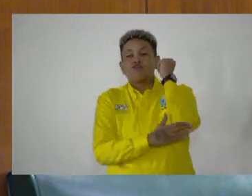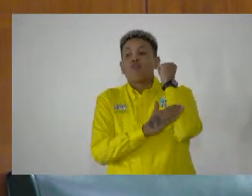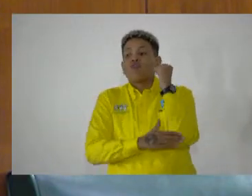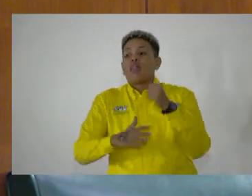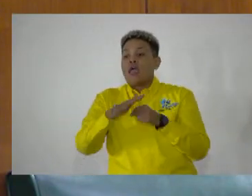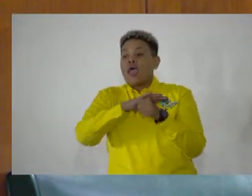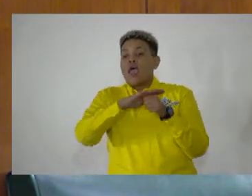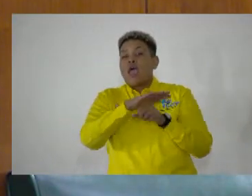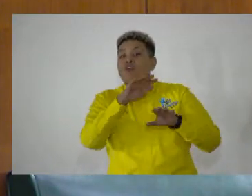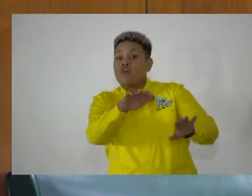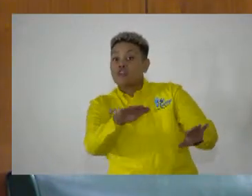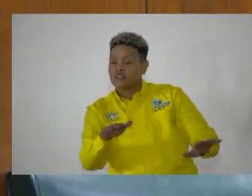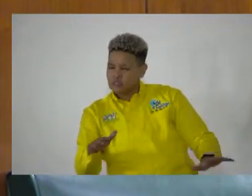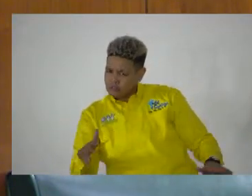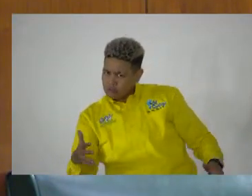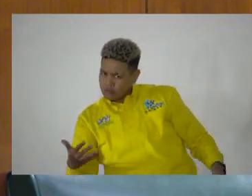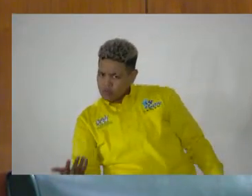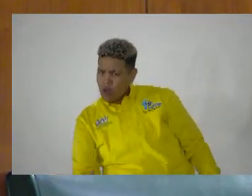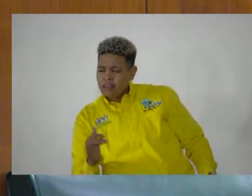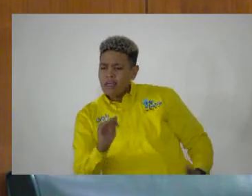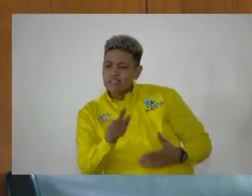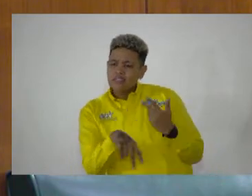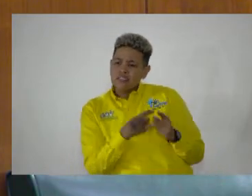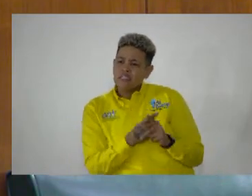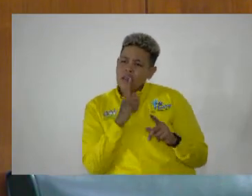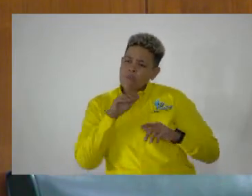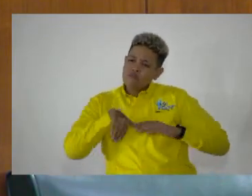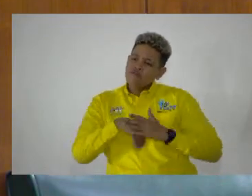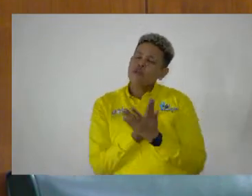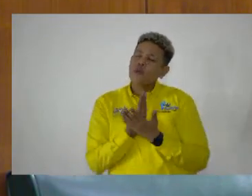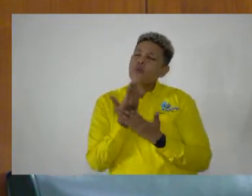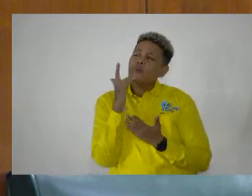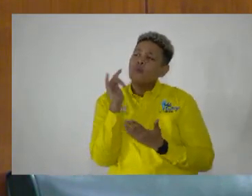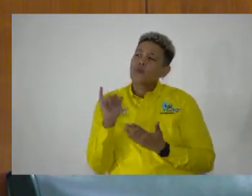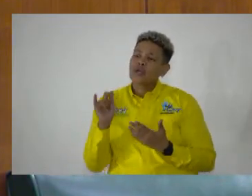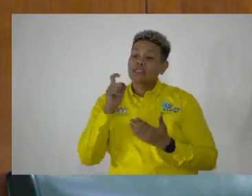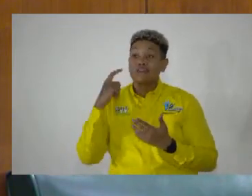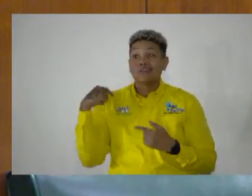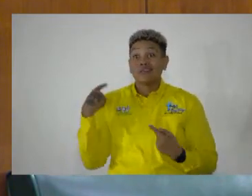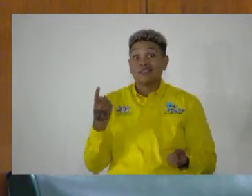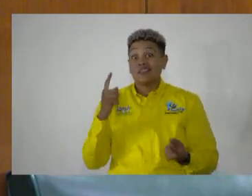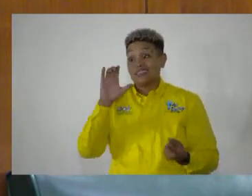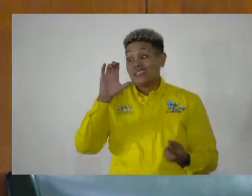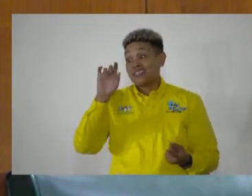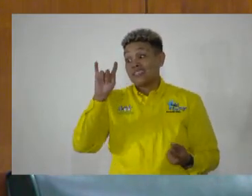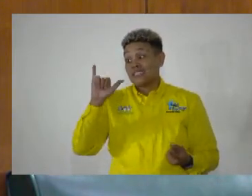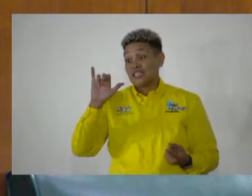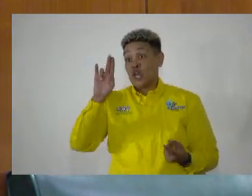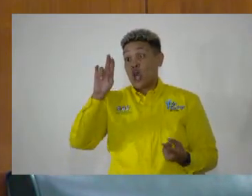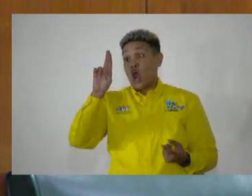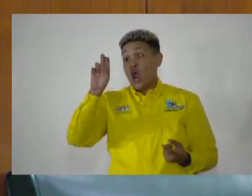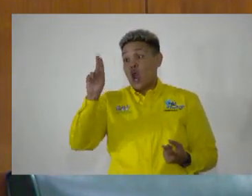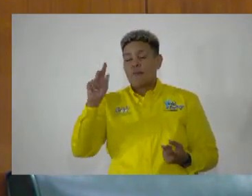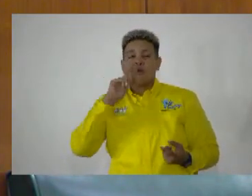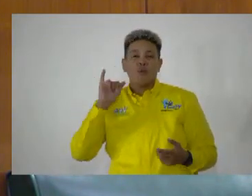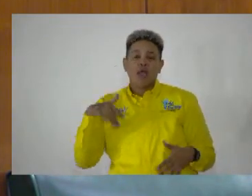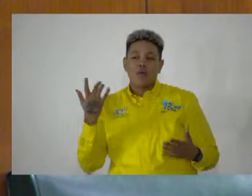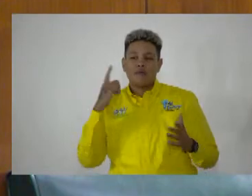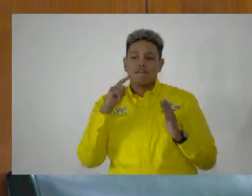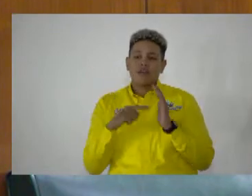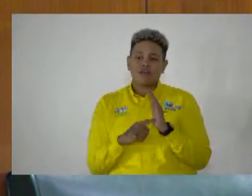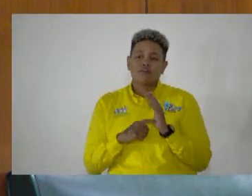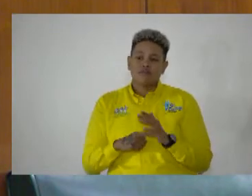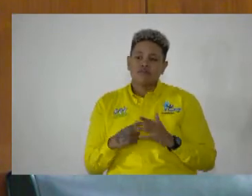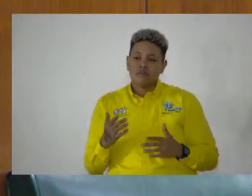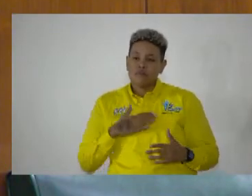areas what that kind of renewal, since it's urban, would look like. So for example,